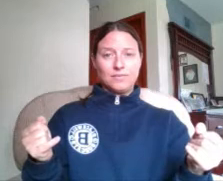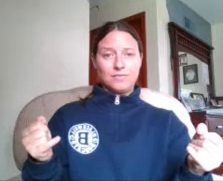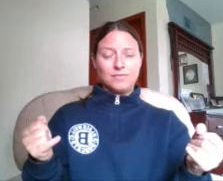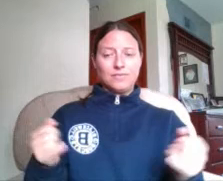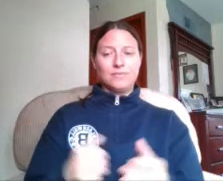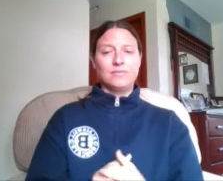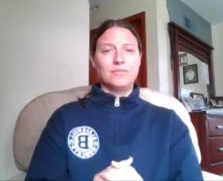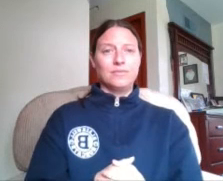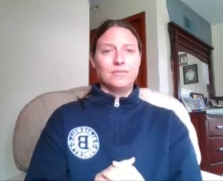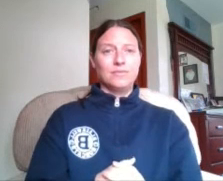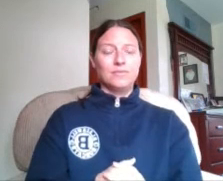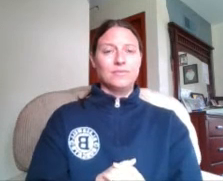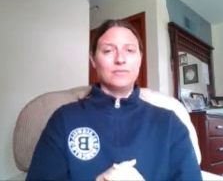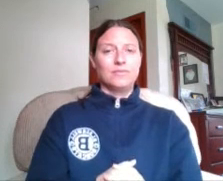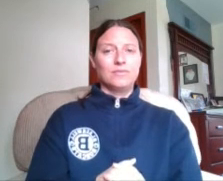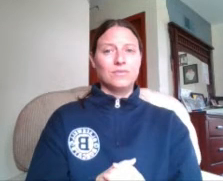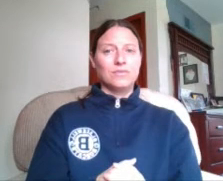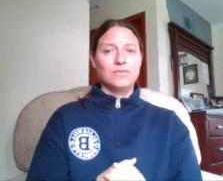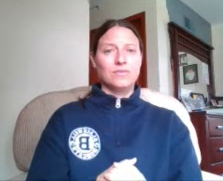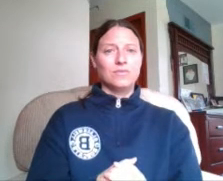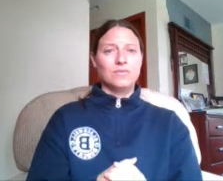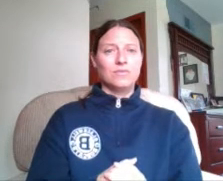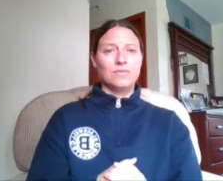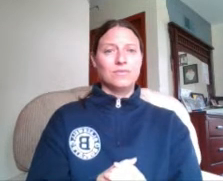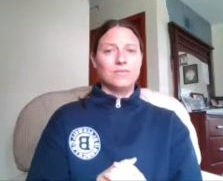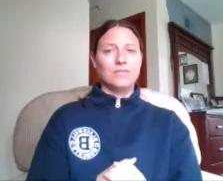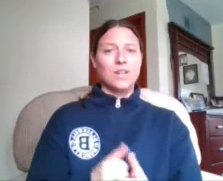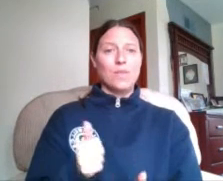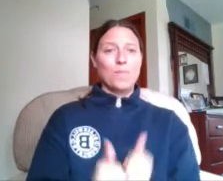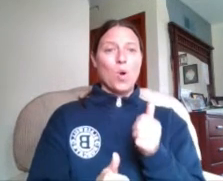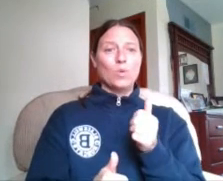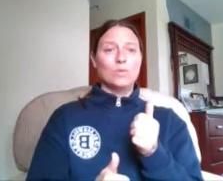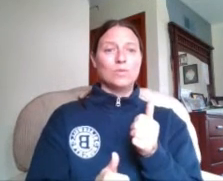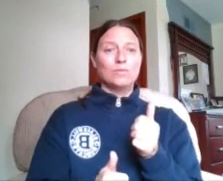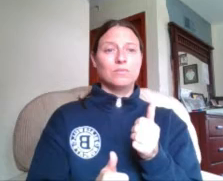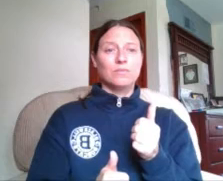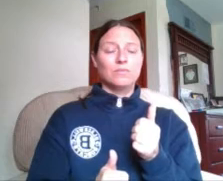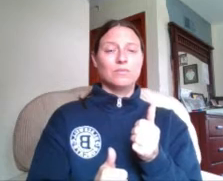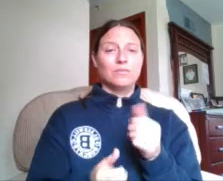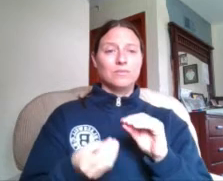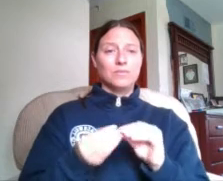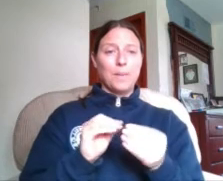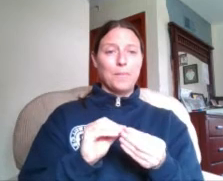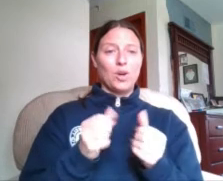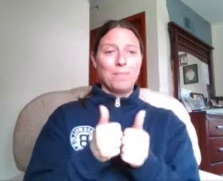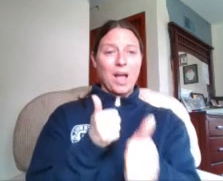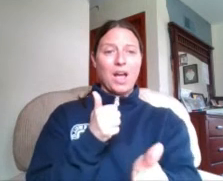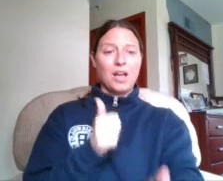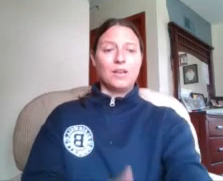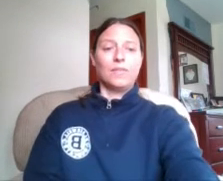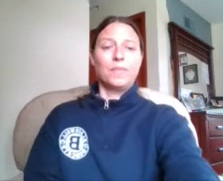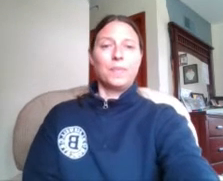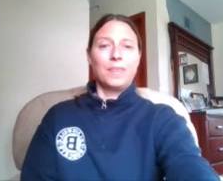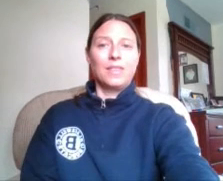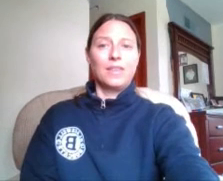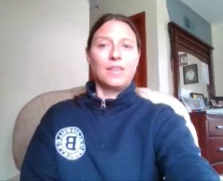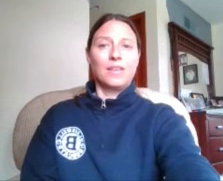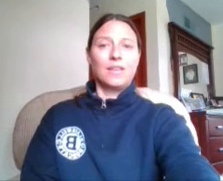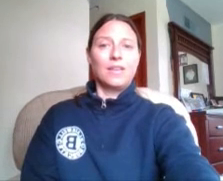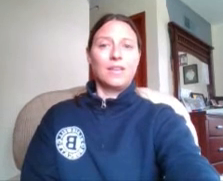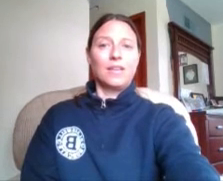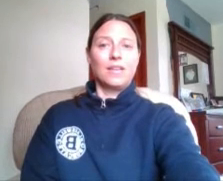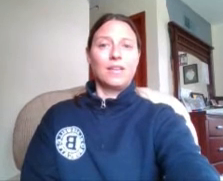distance chart above the numbers. And the most common distance he biked was 6